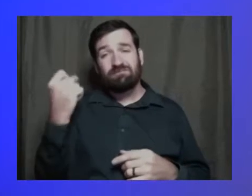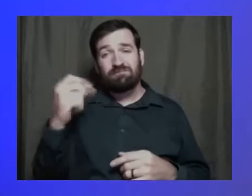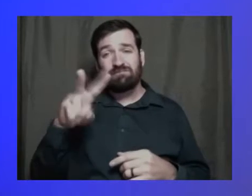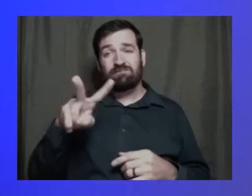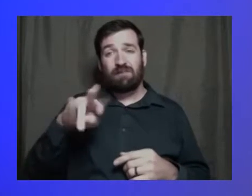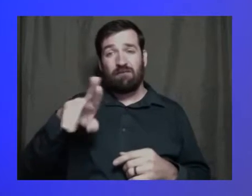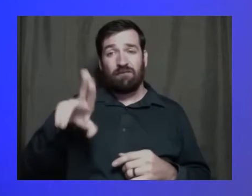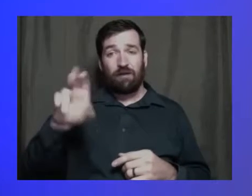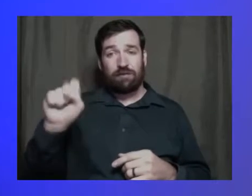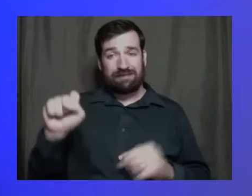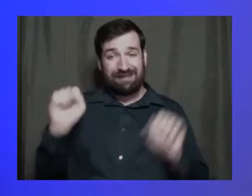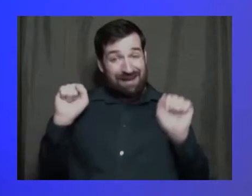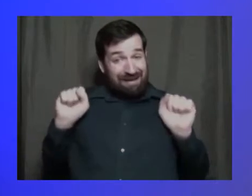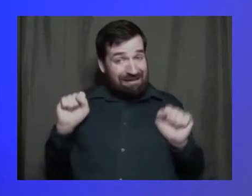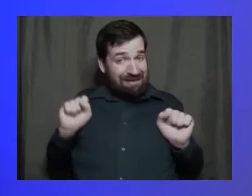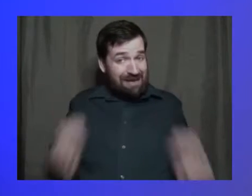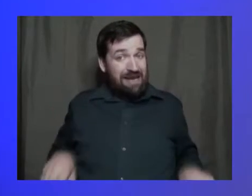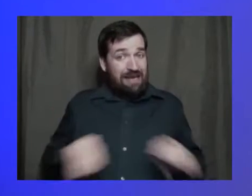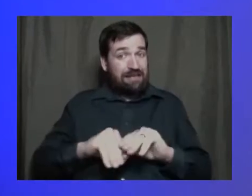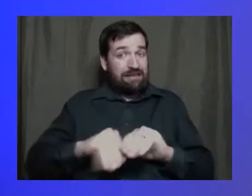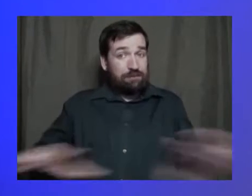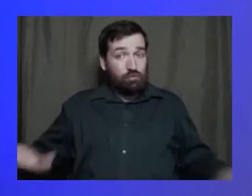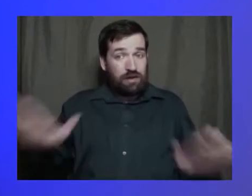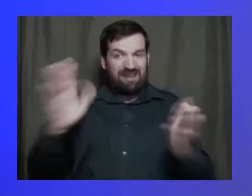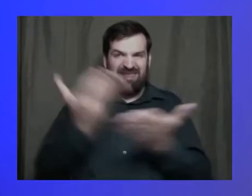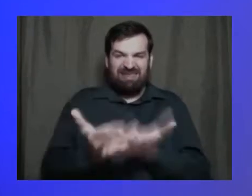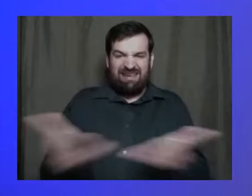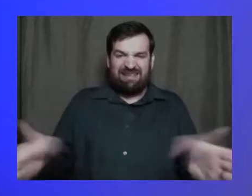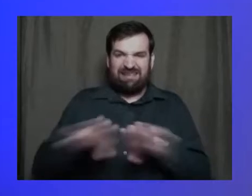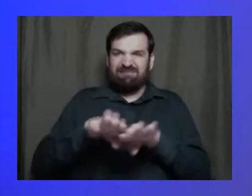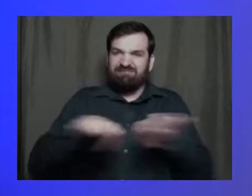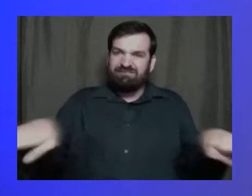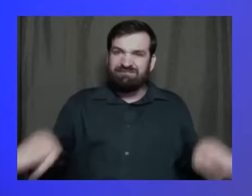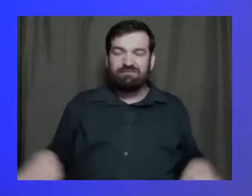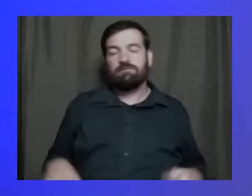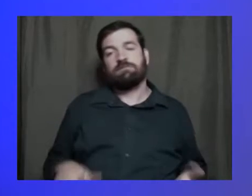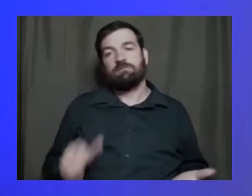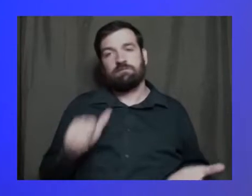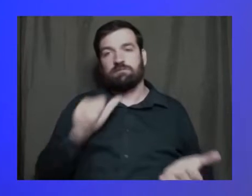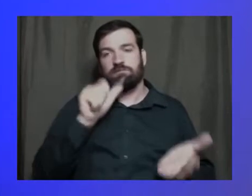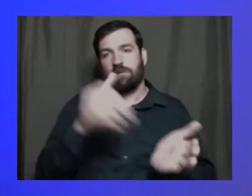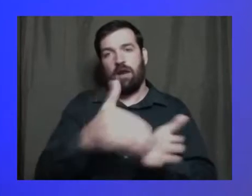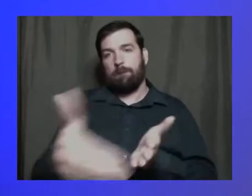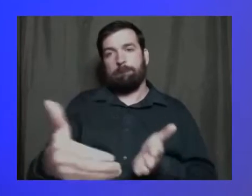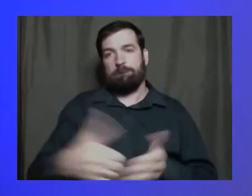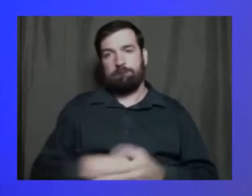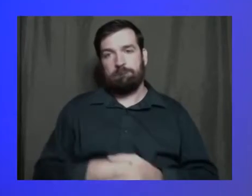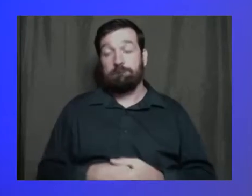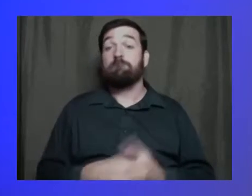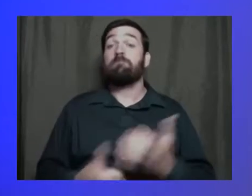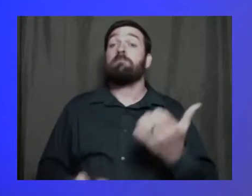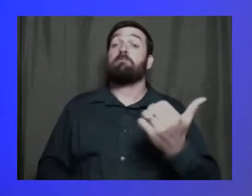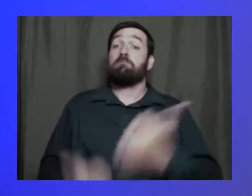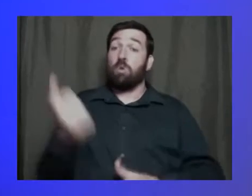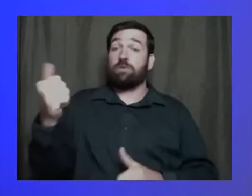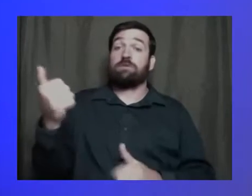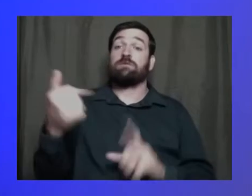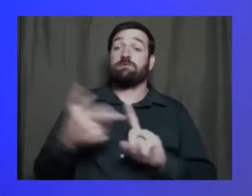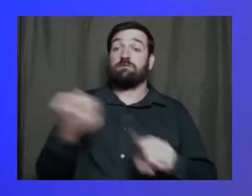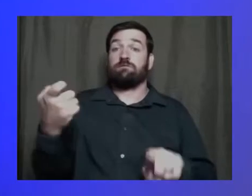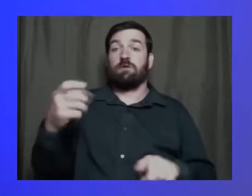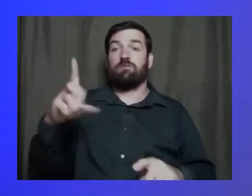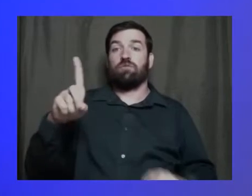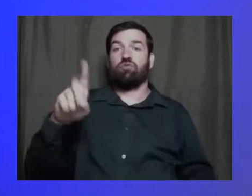on surfaces, it is unusual and very uncommon. And so primary spread comes from droplets or